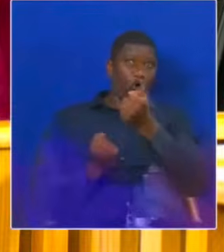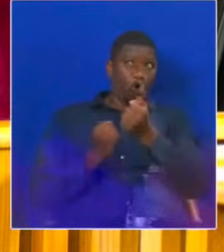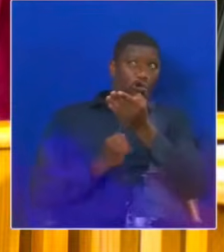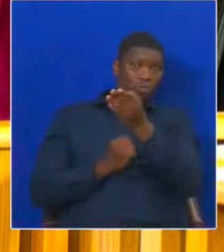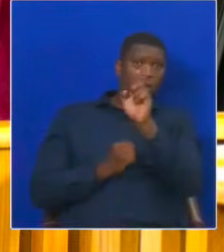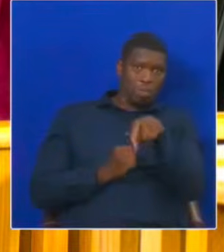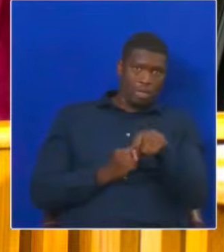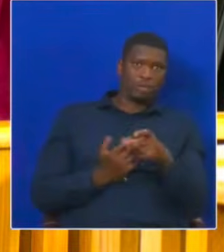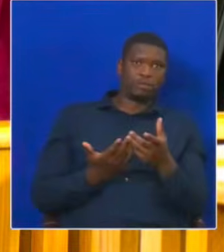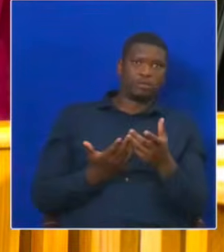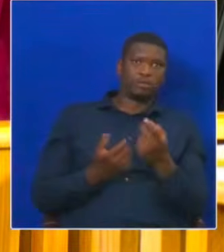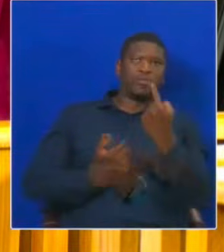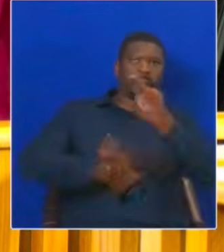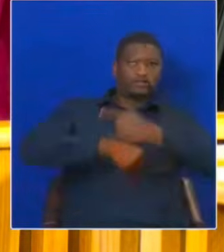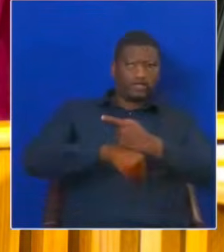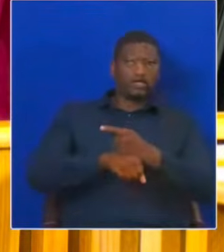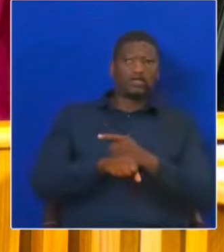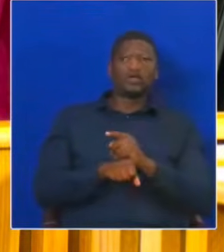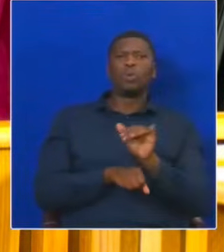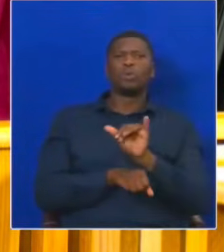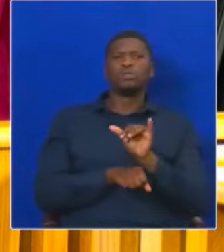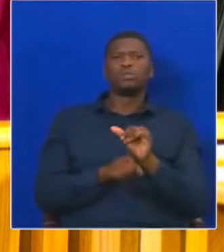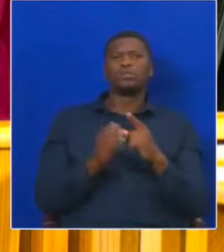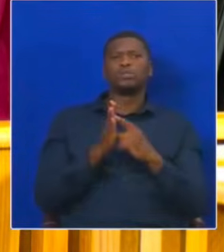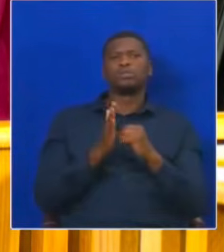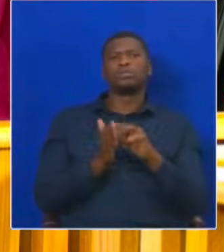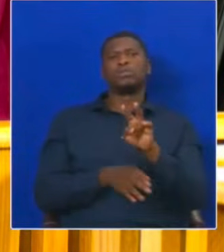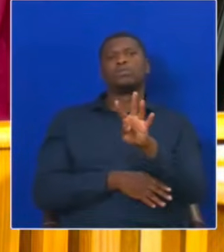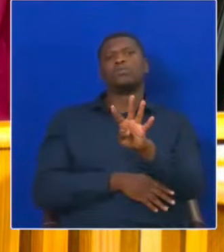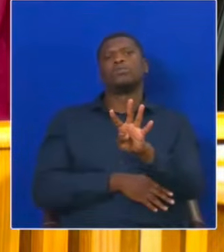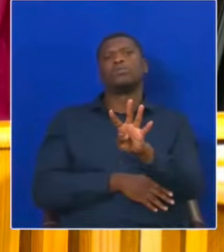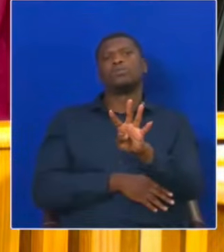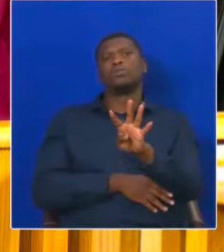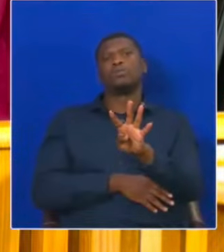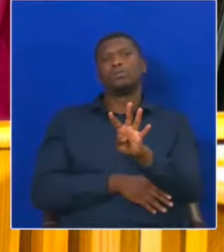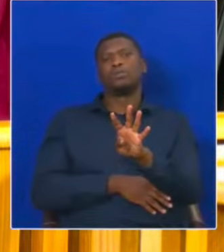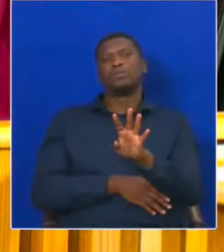the 24th, meaning that